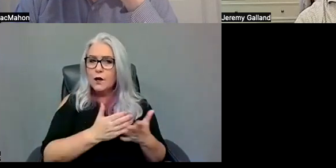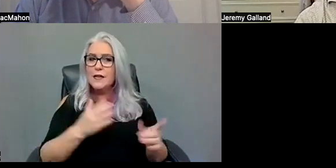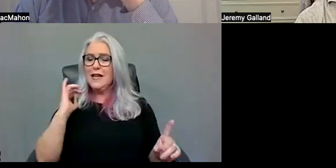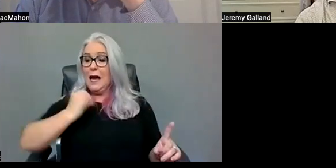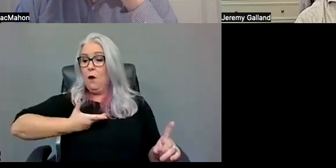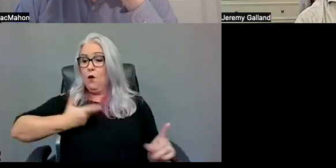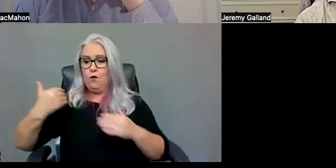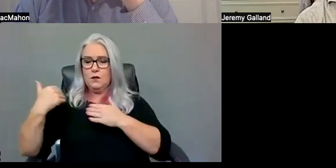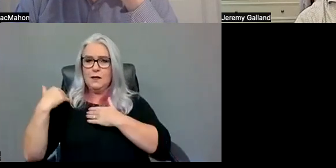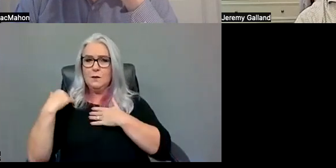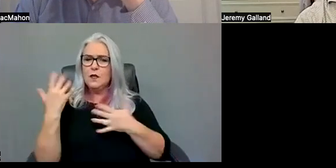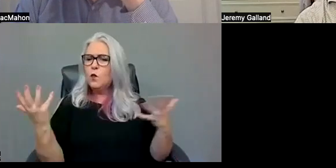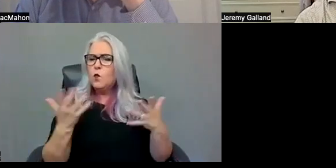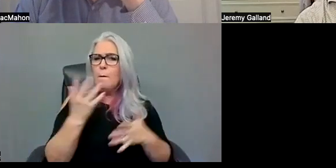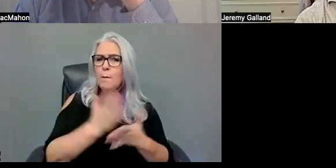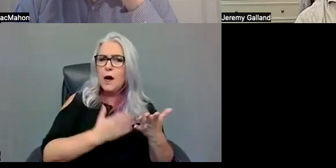prioritize?